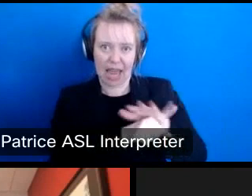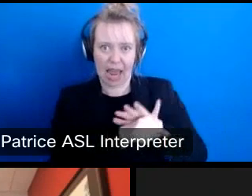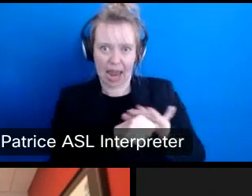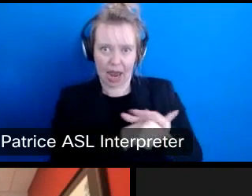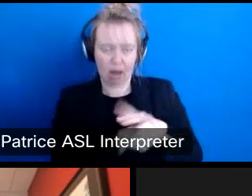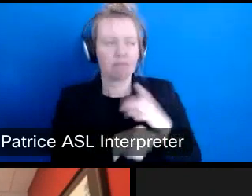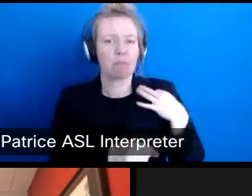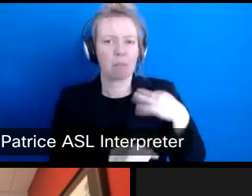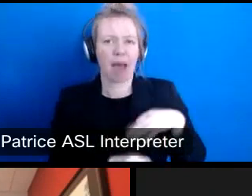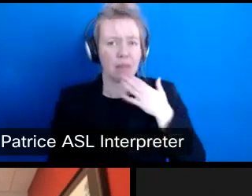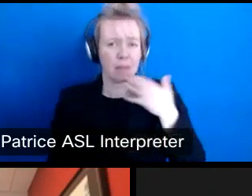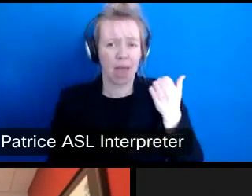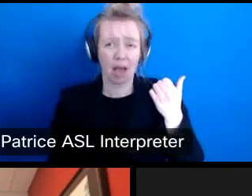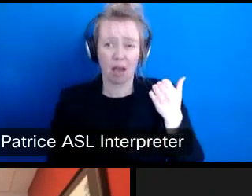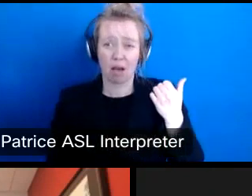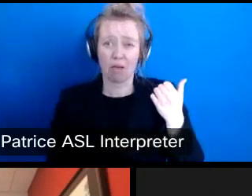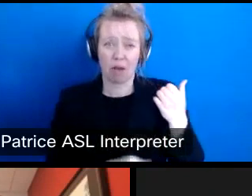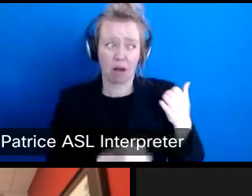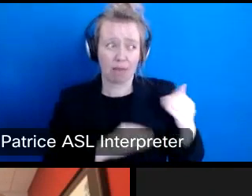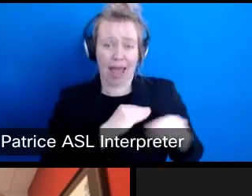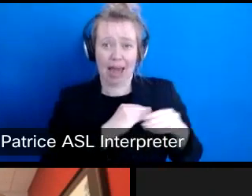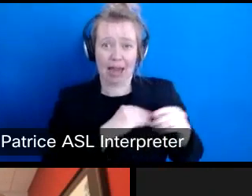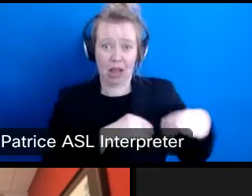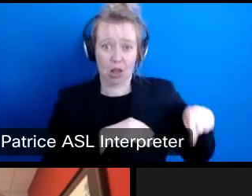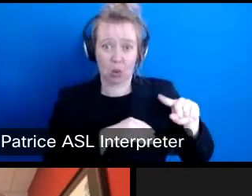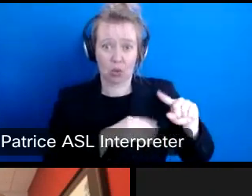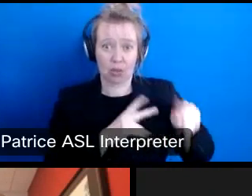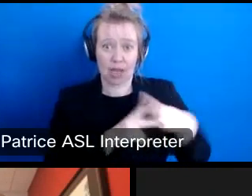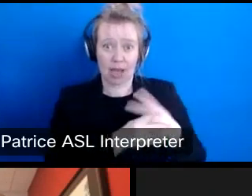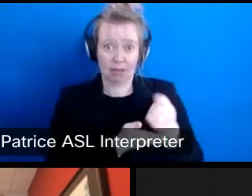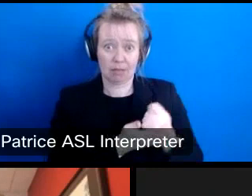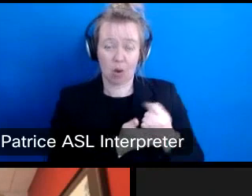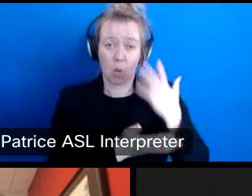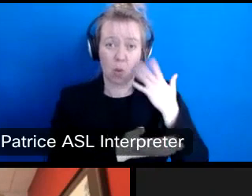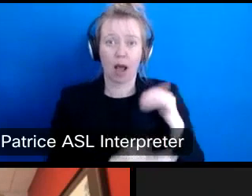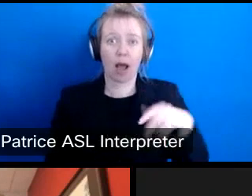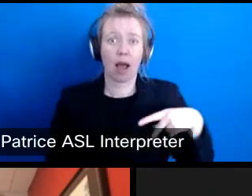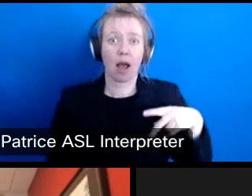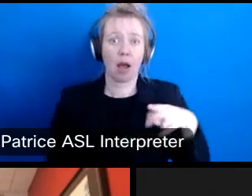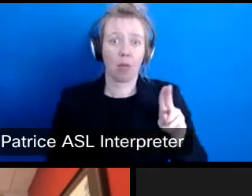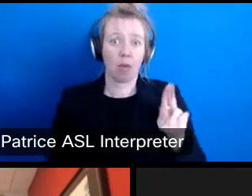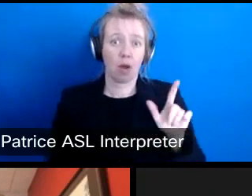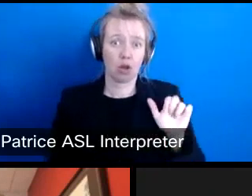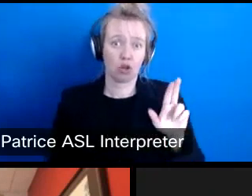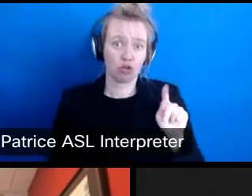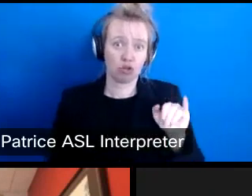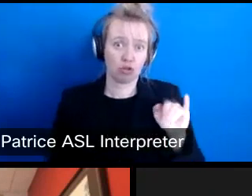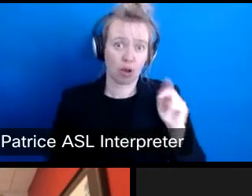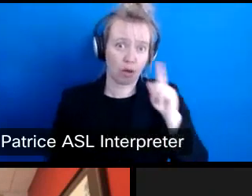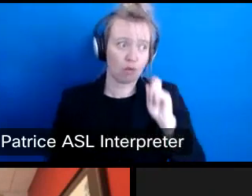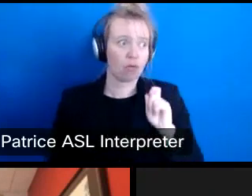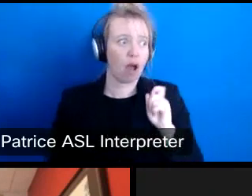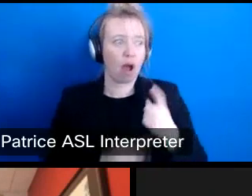kind of benefits the most from them because all of the pollution from the that watershed